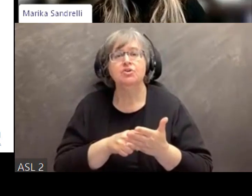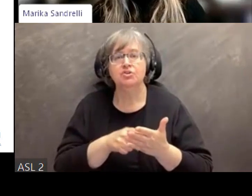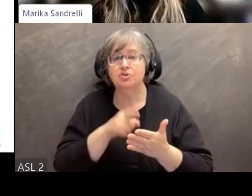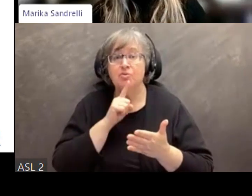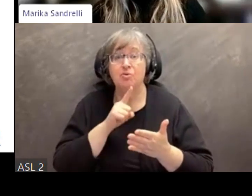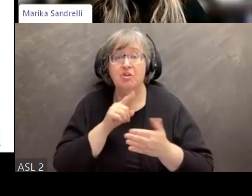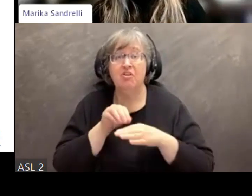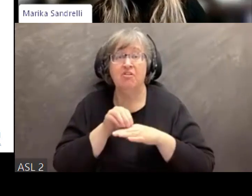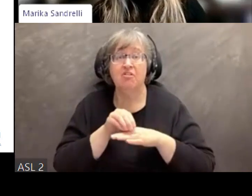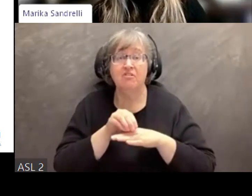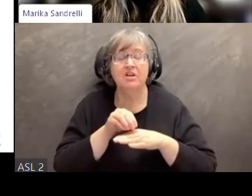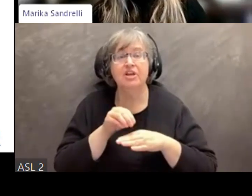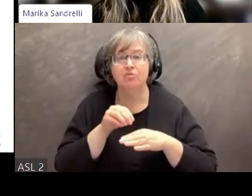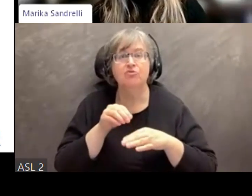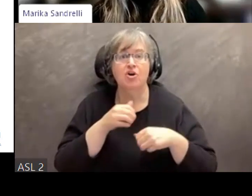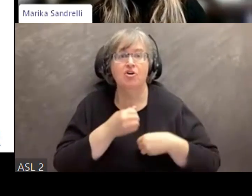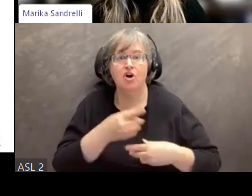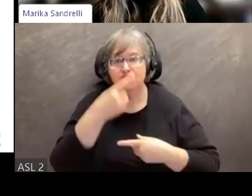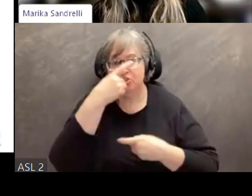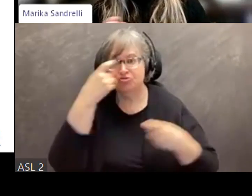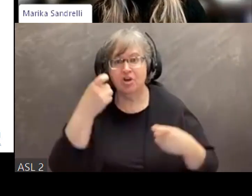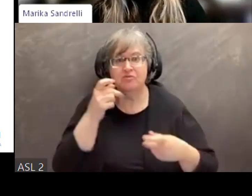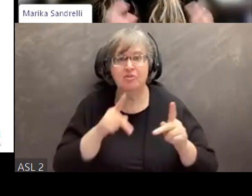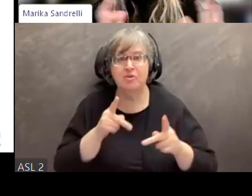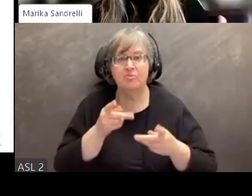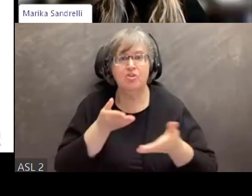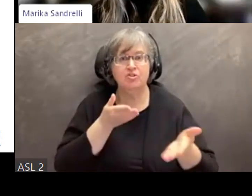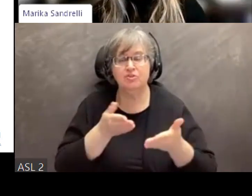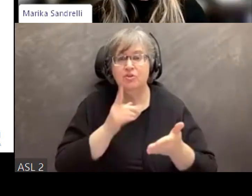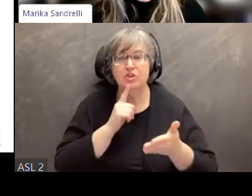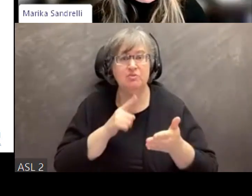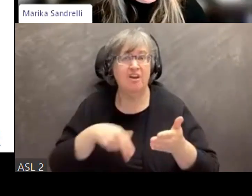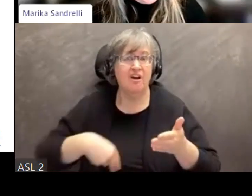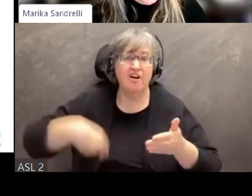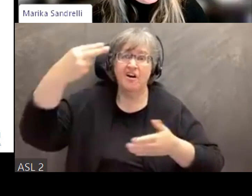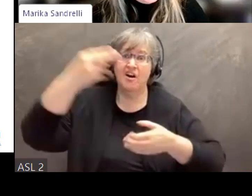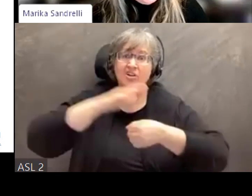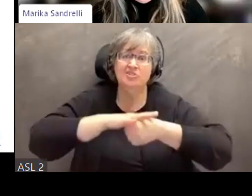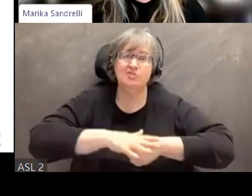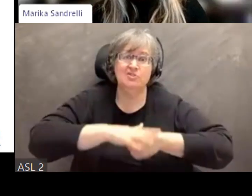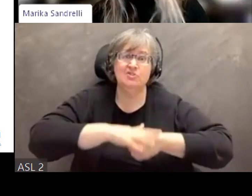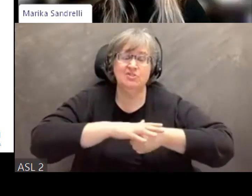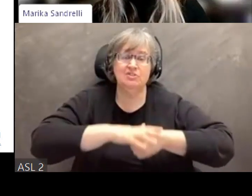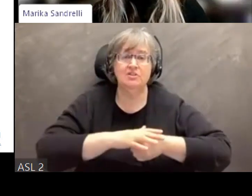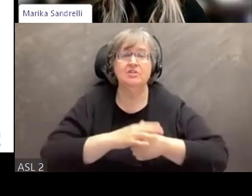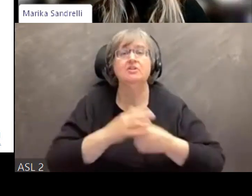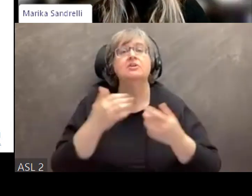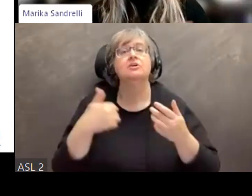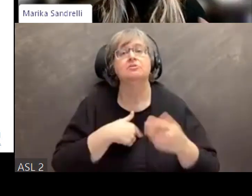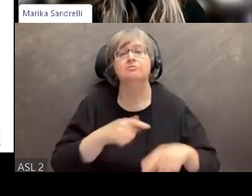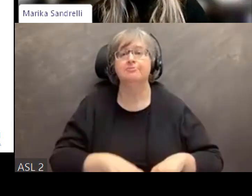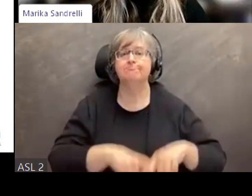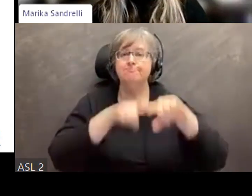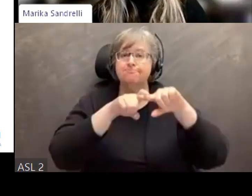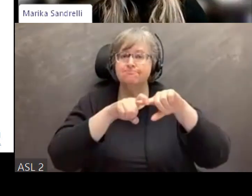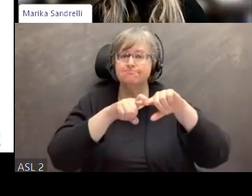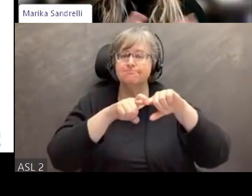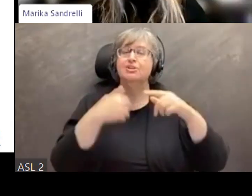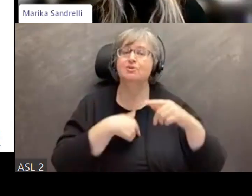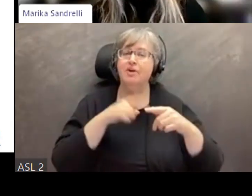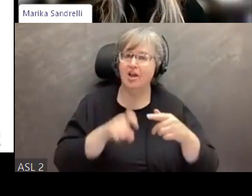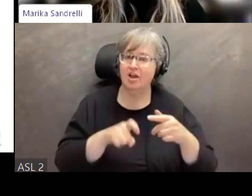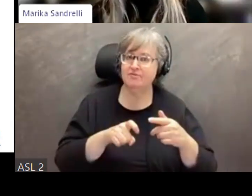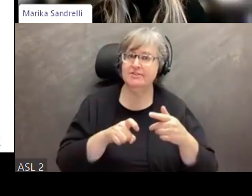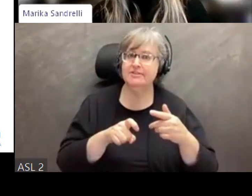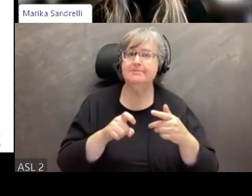were traumatizing the people that they were serving, and it created high levels of distress. So we pulled the bus over. We said, we got